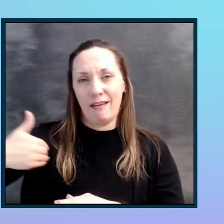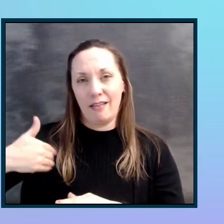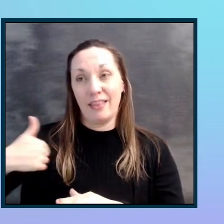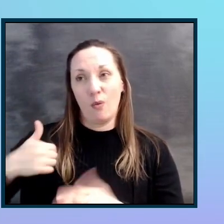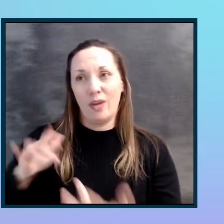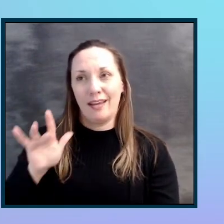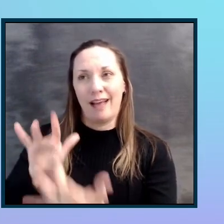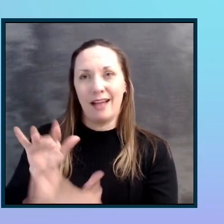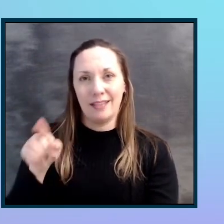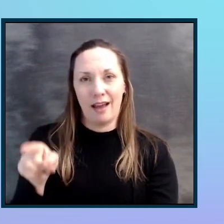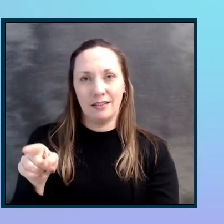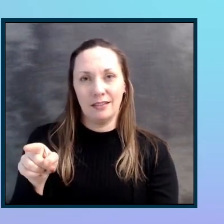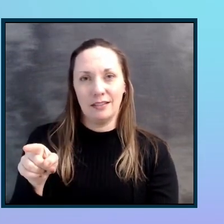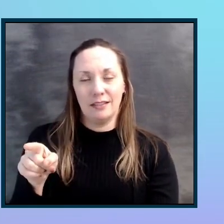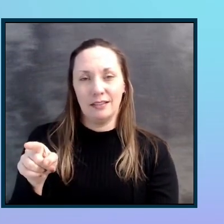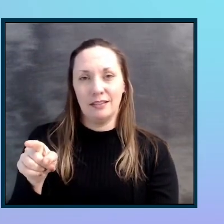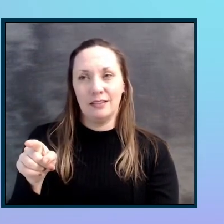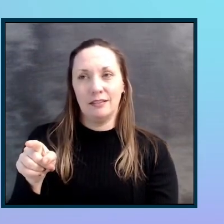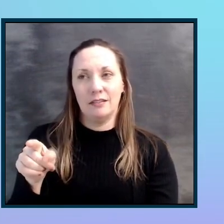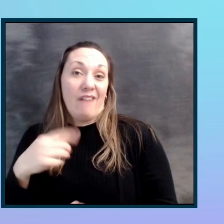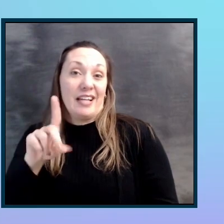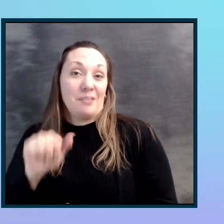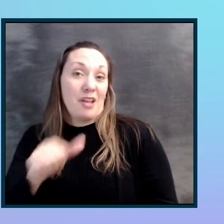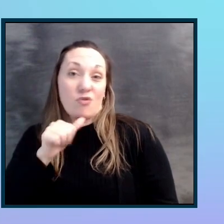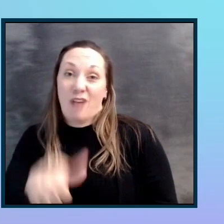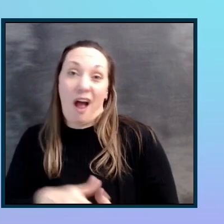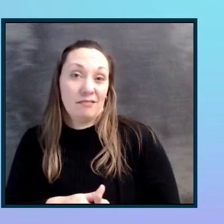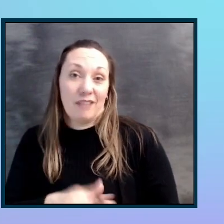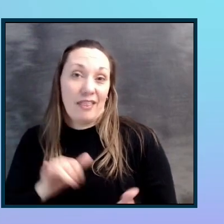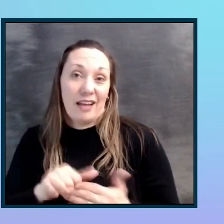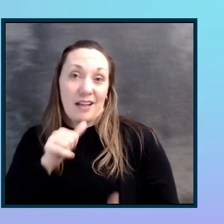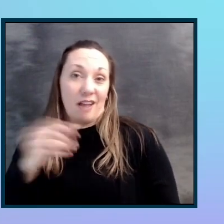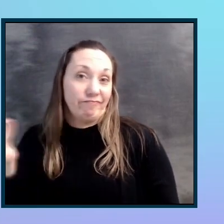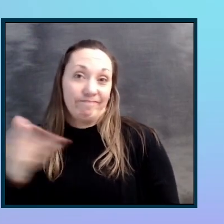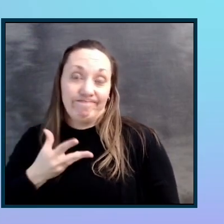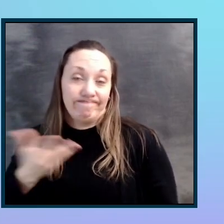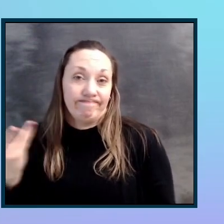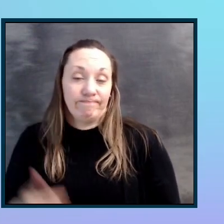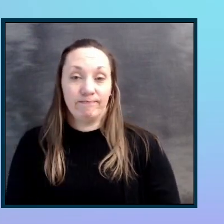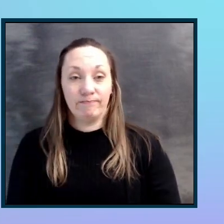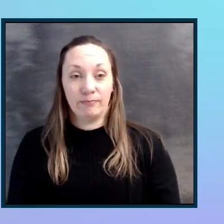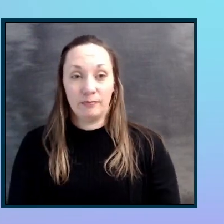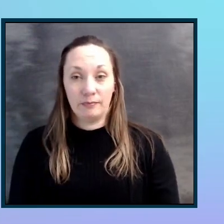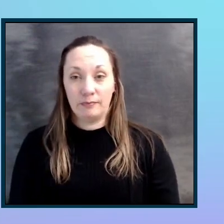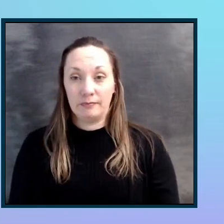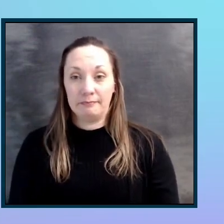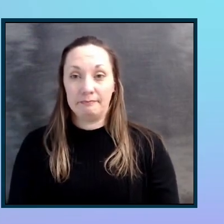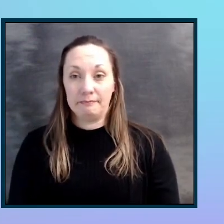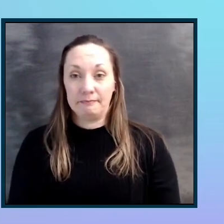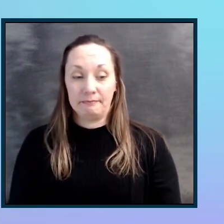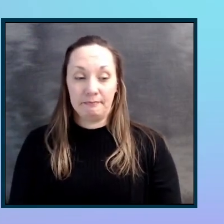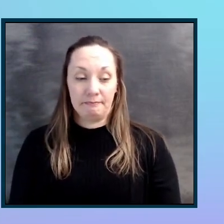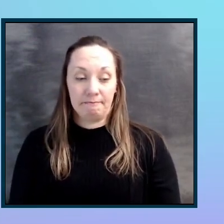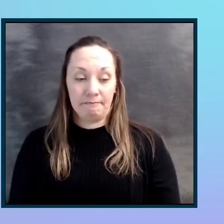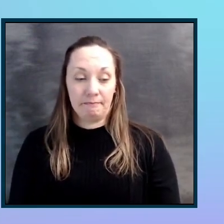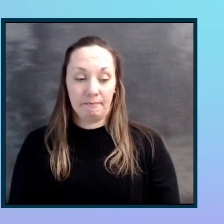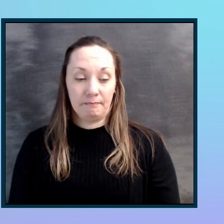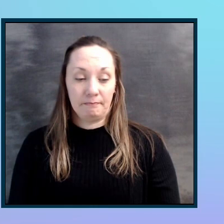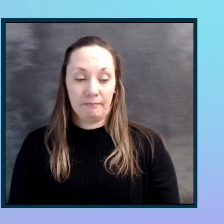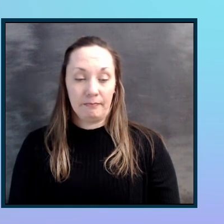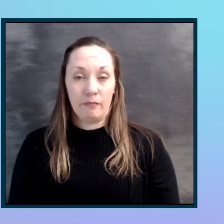food because it's a pizza? And in reality, these three, what they actually go to, the first one